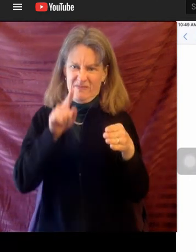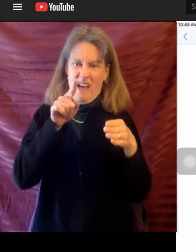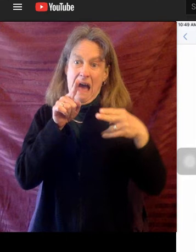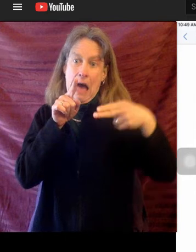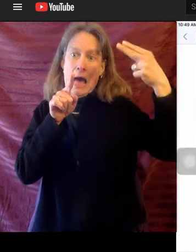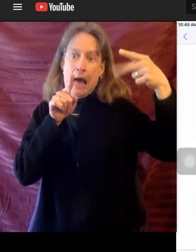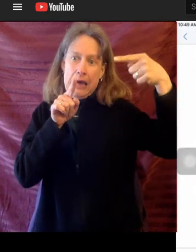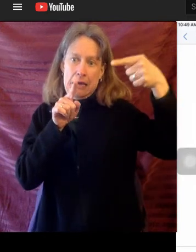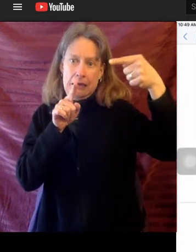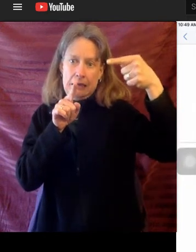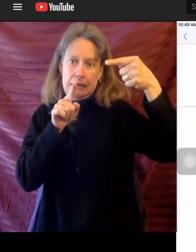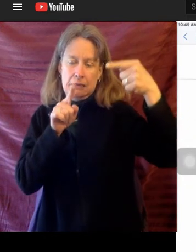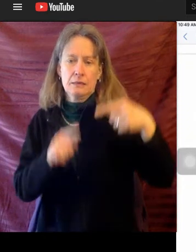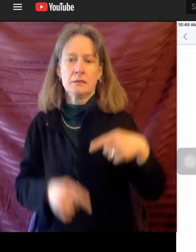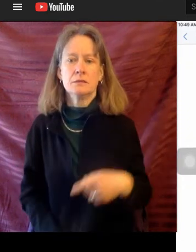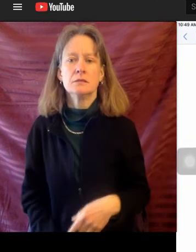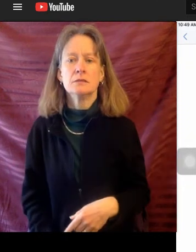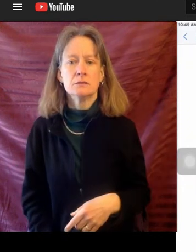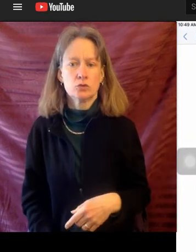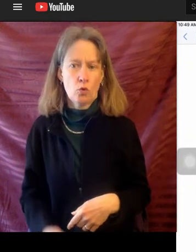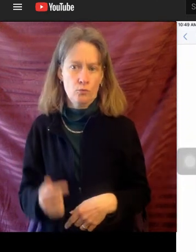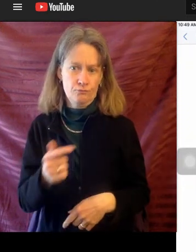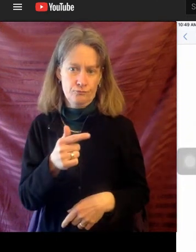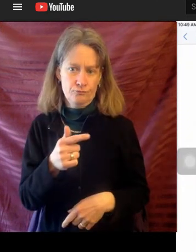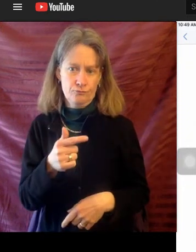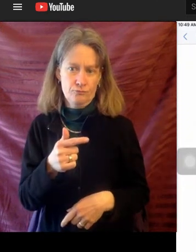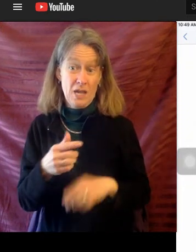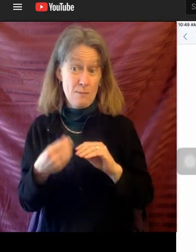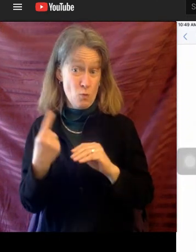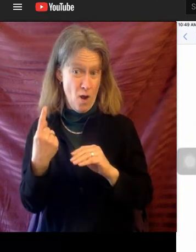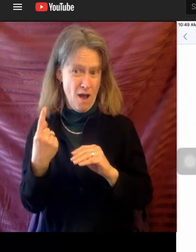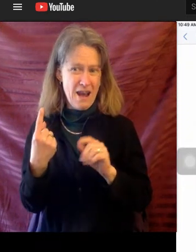So I'm going to scroll down and circle